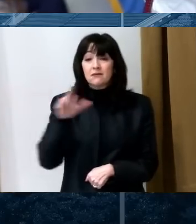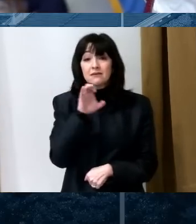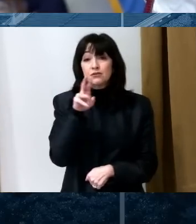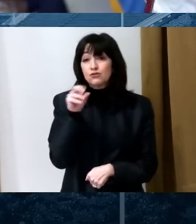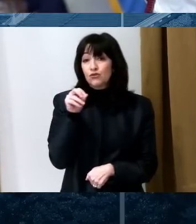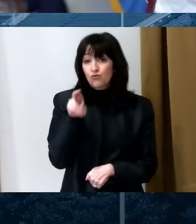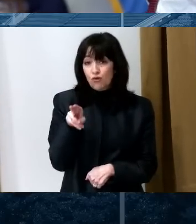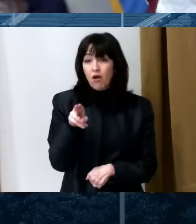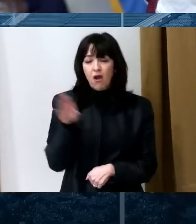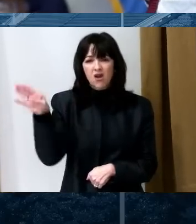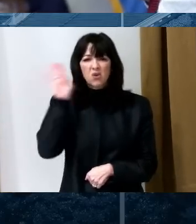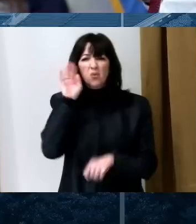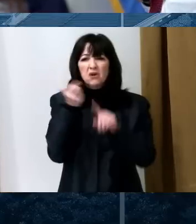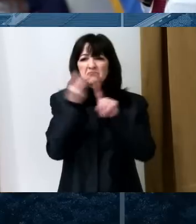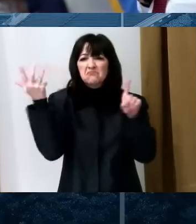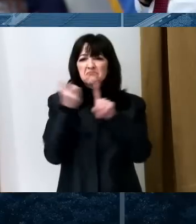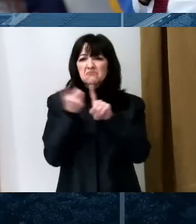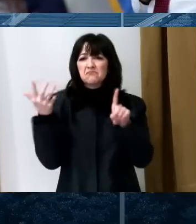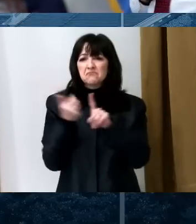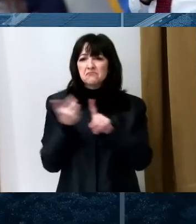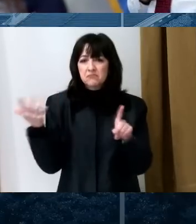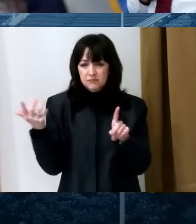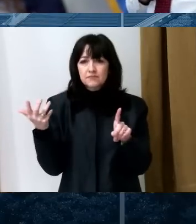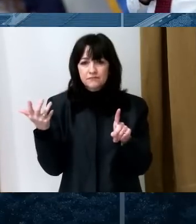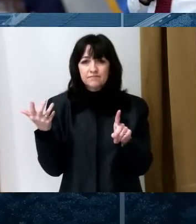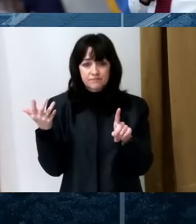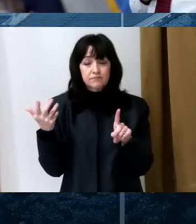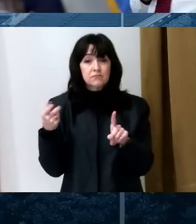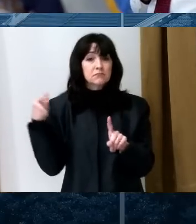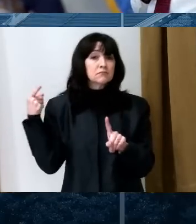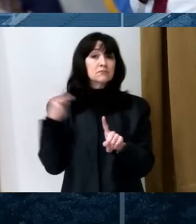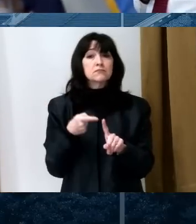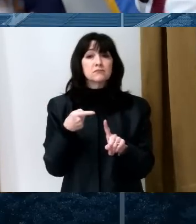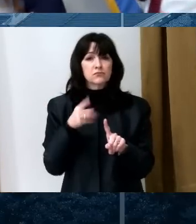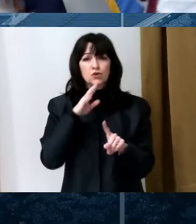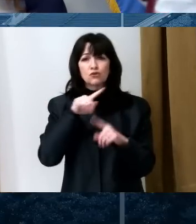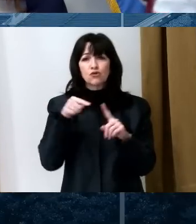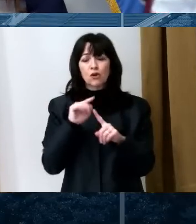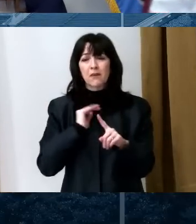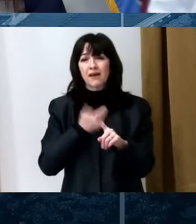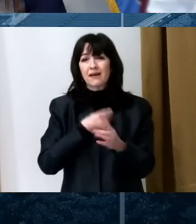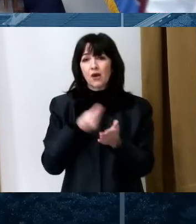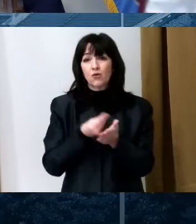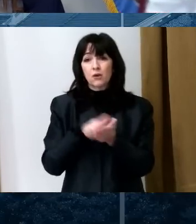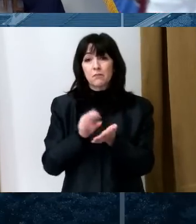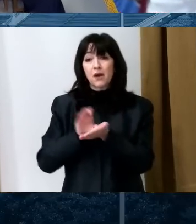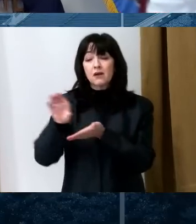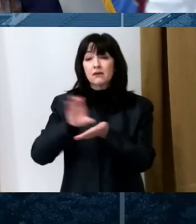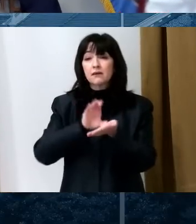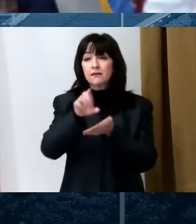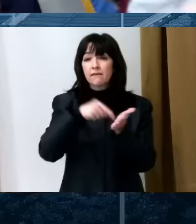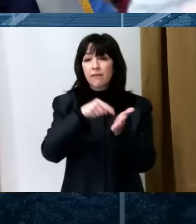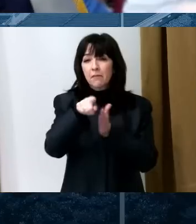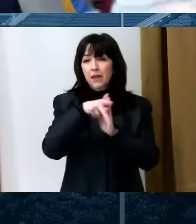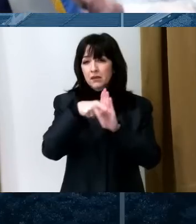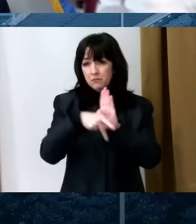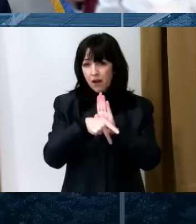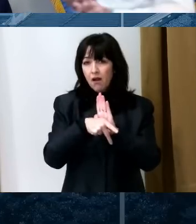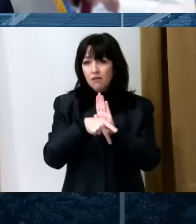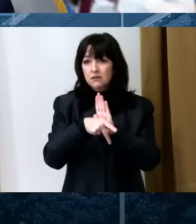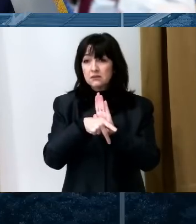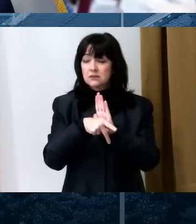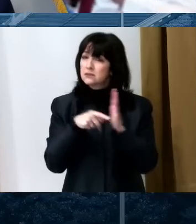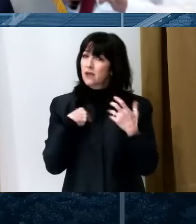get into some of the details, starting with the money that we're putting towards pay policy. And I'd like you to